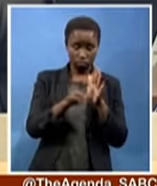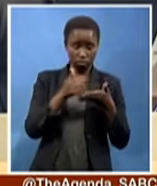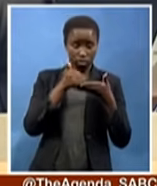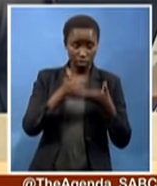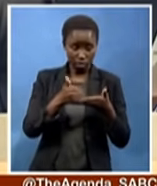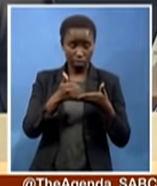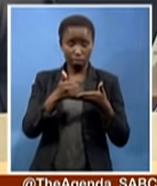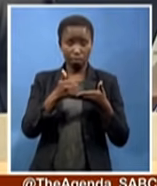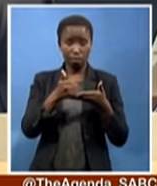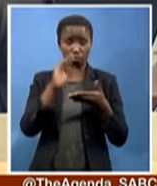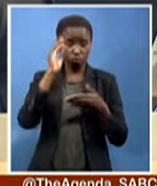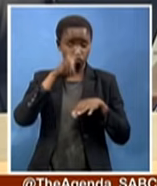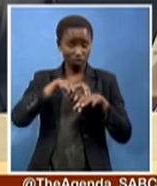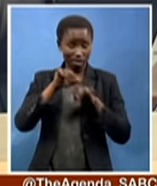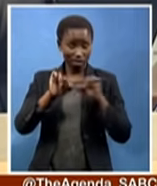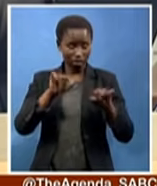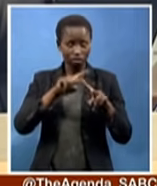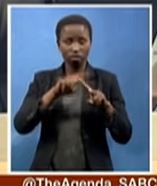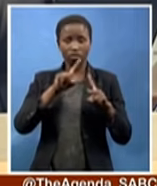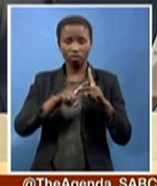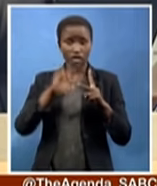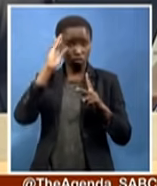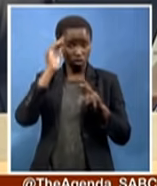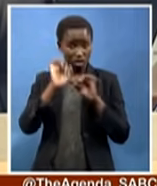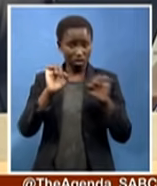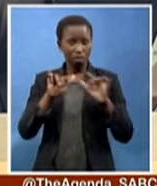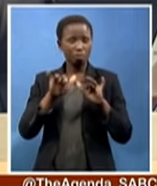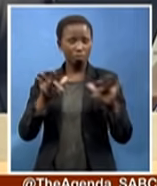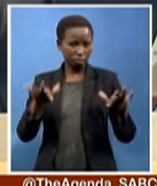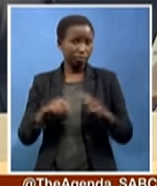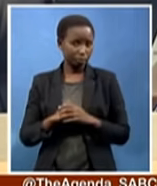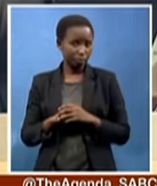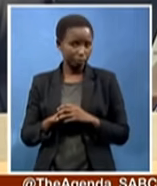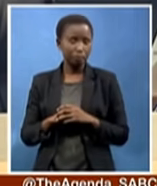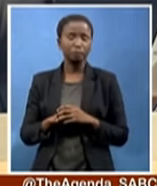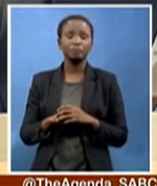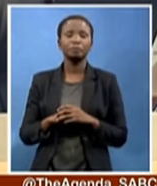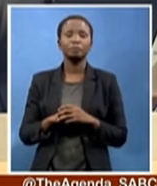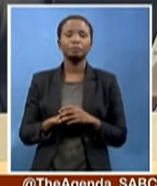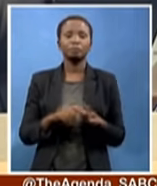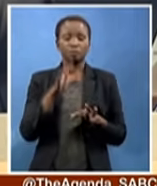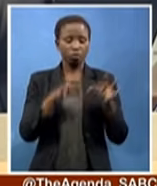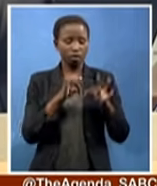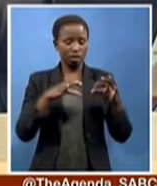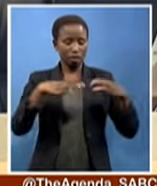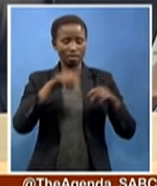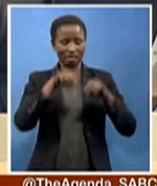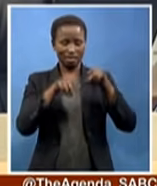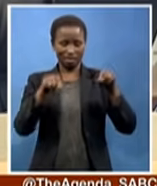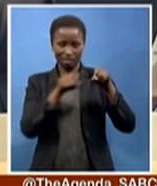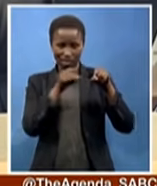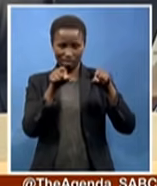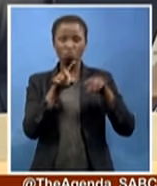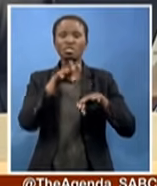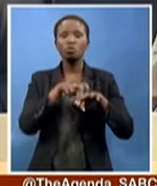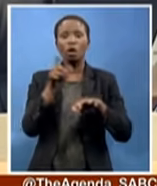electorate. For this, political parties require funding, and in the absence